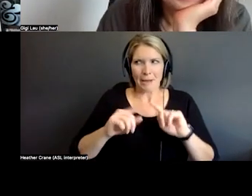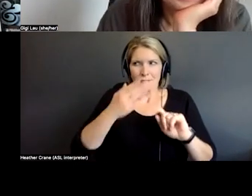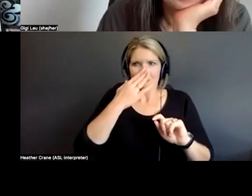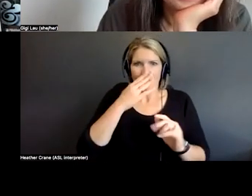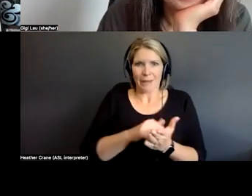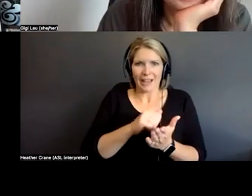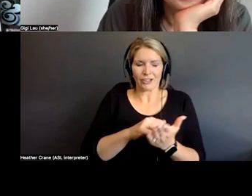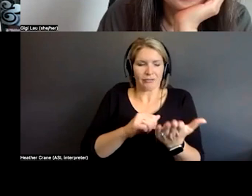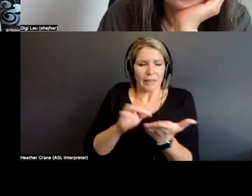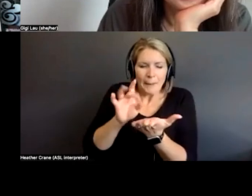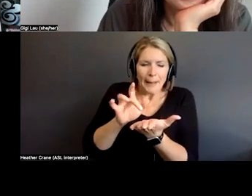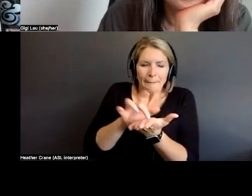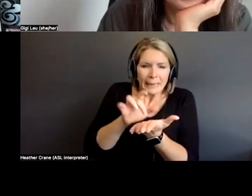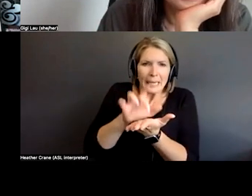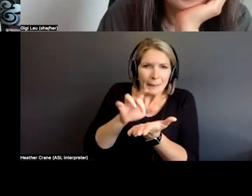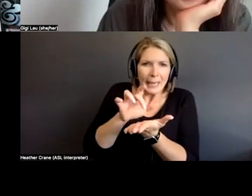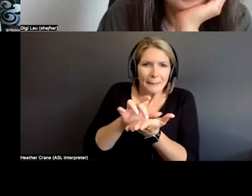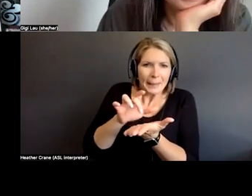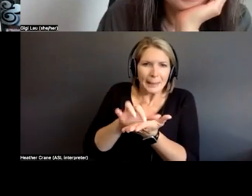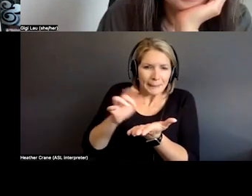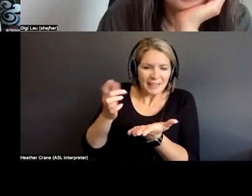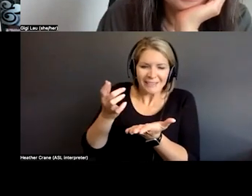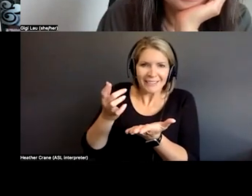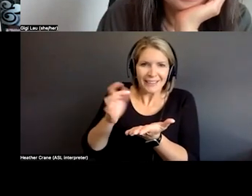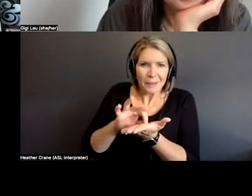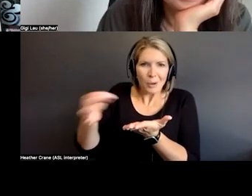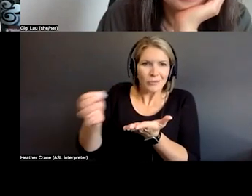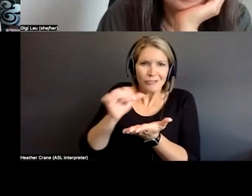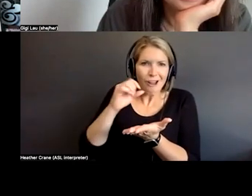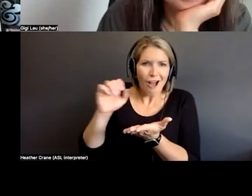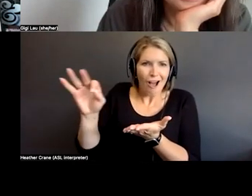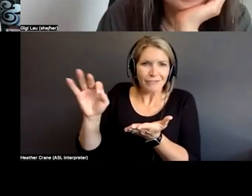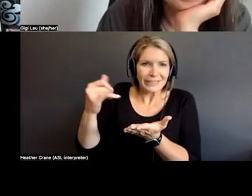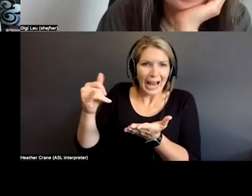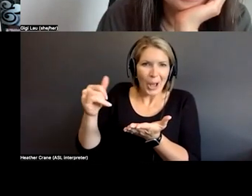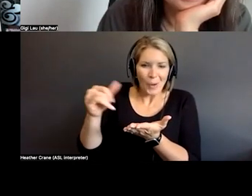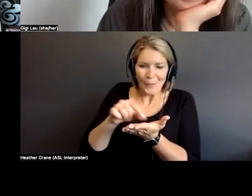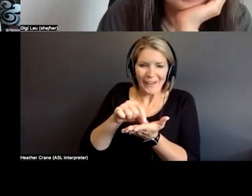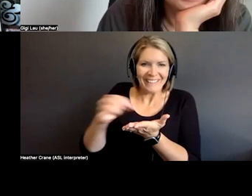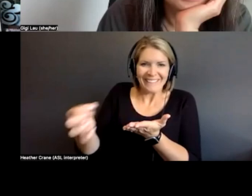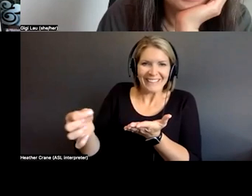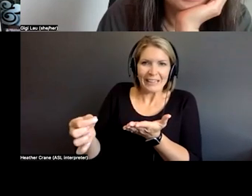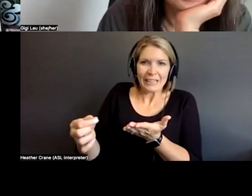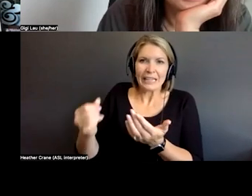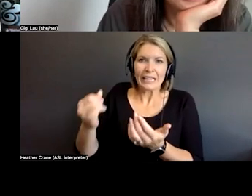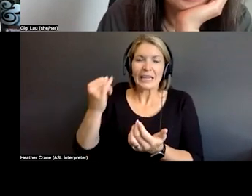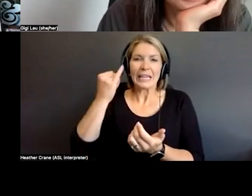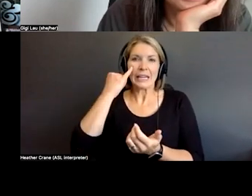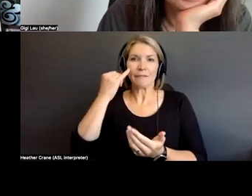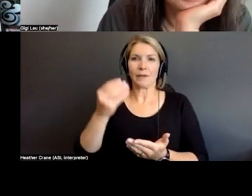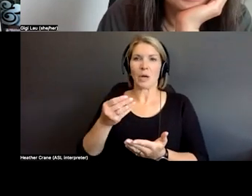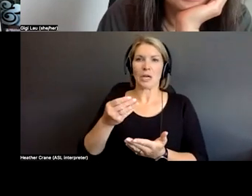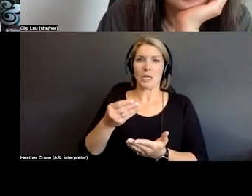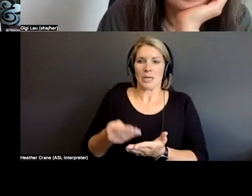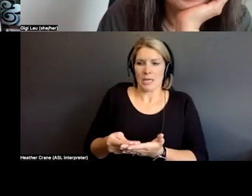they were just like picking away at it. And, the second one is that even if they were being hand sold it, they were sort